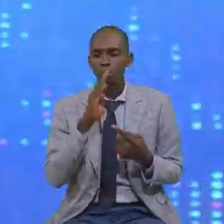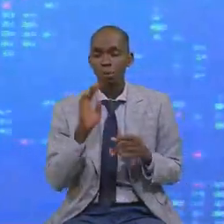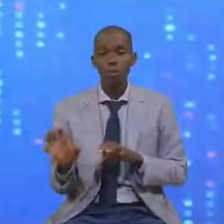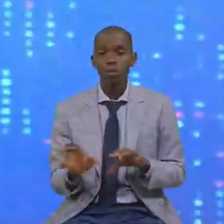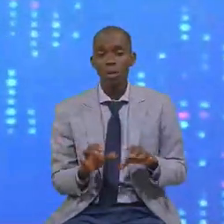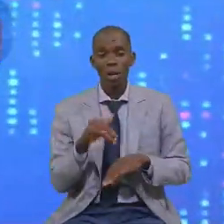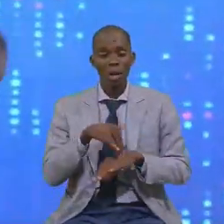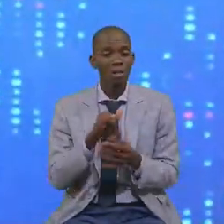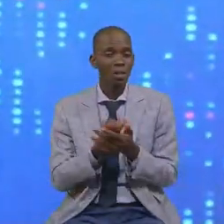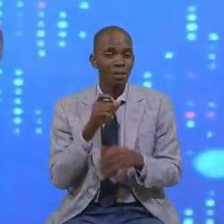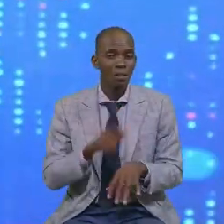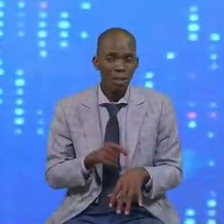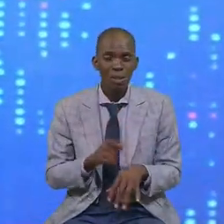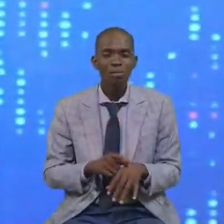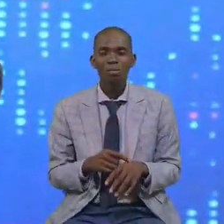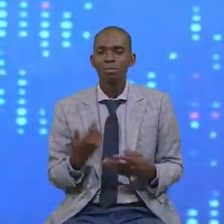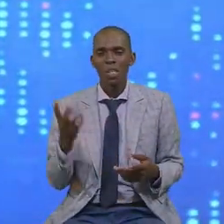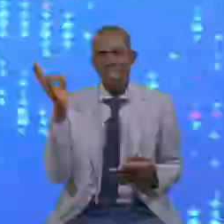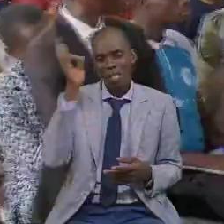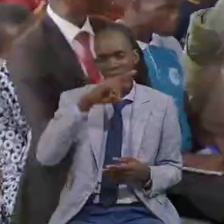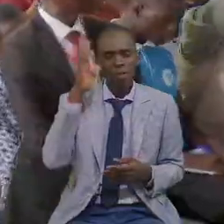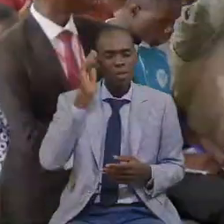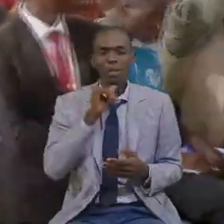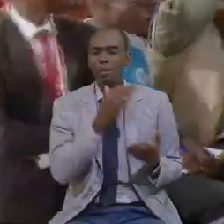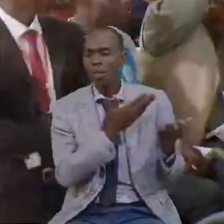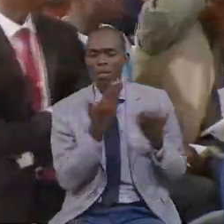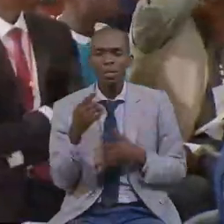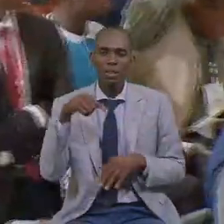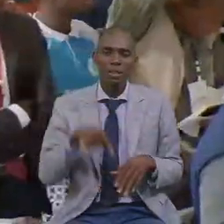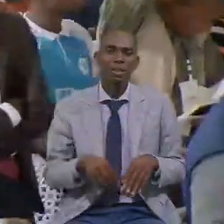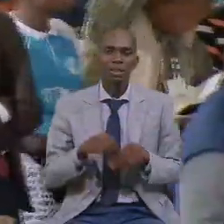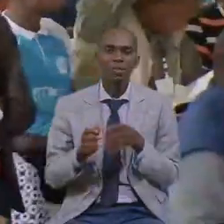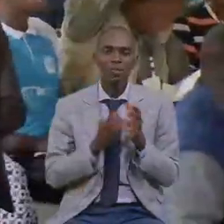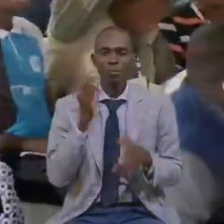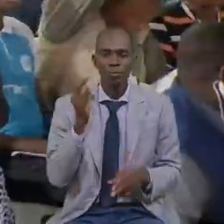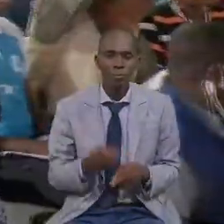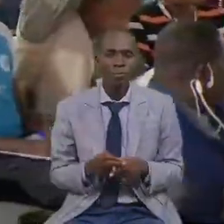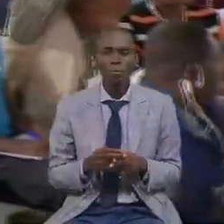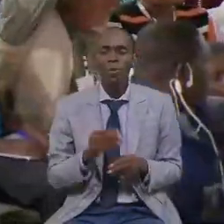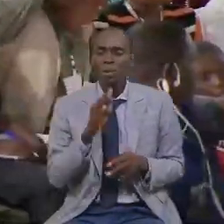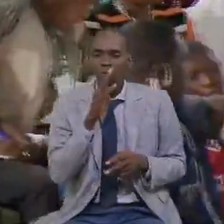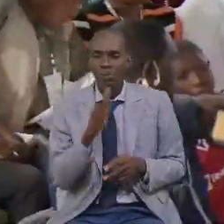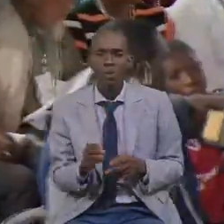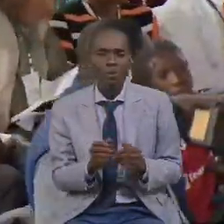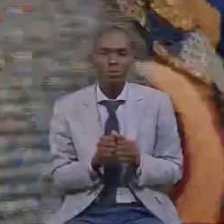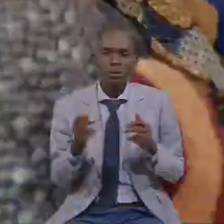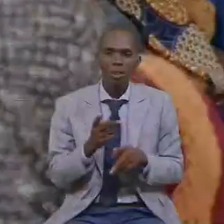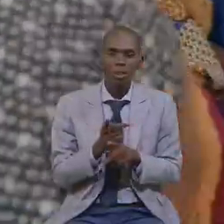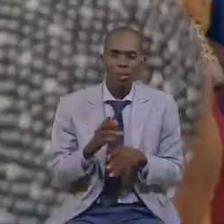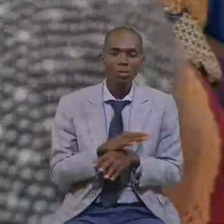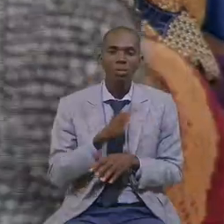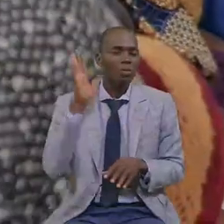time, carelessness will not bring you down. Being carefree will not bring you